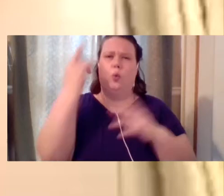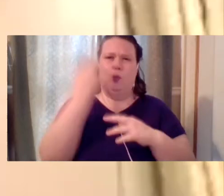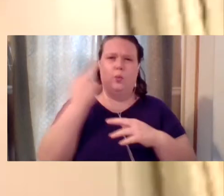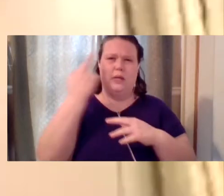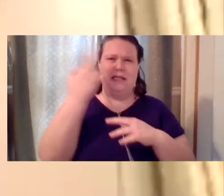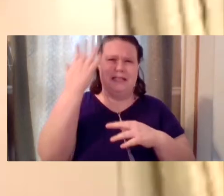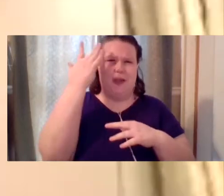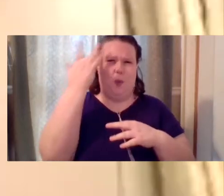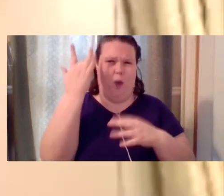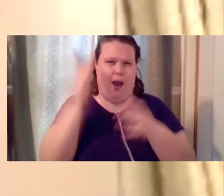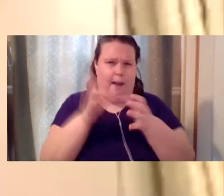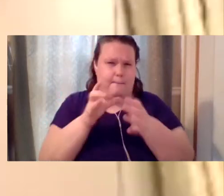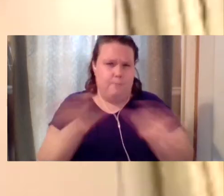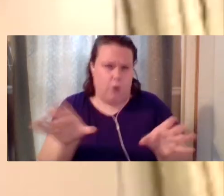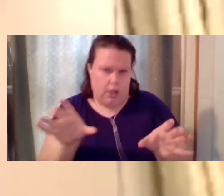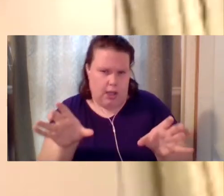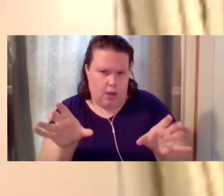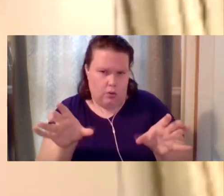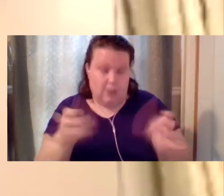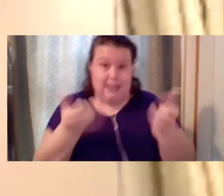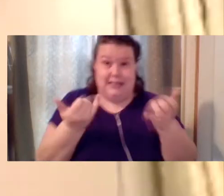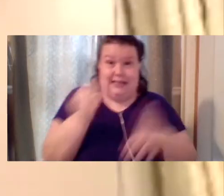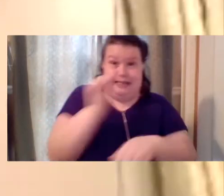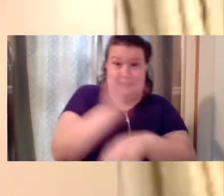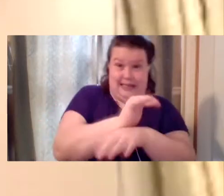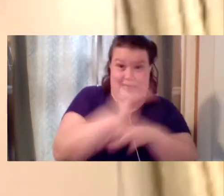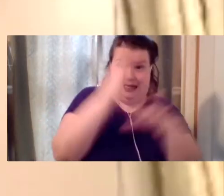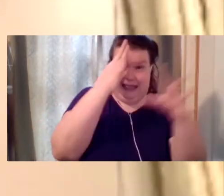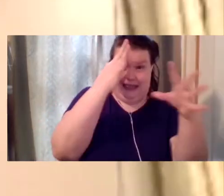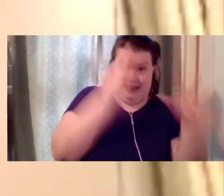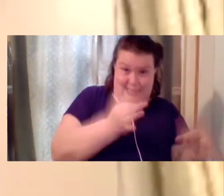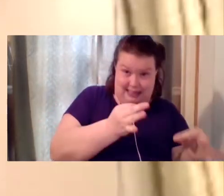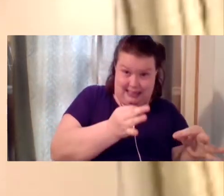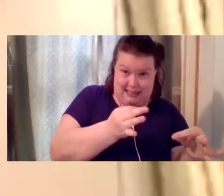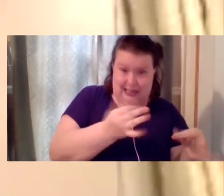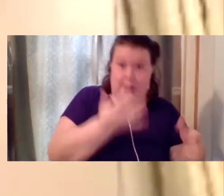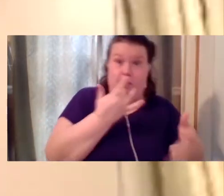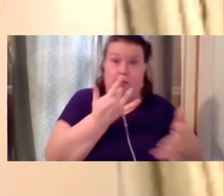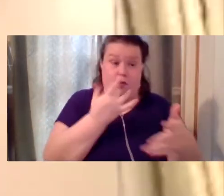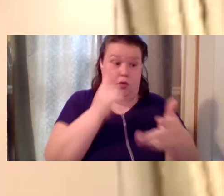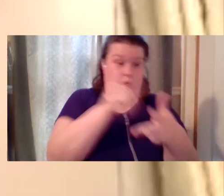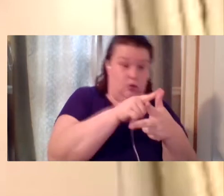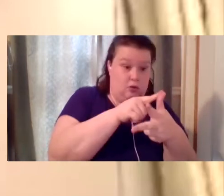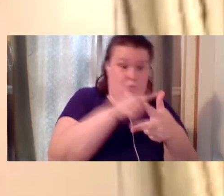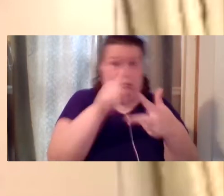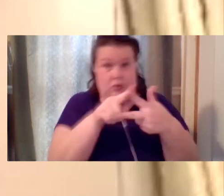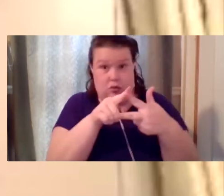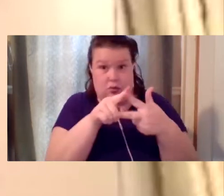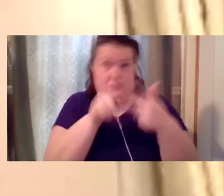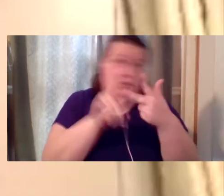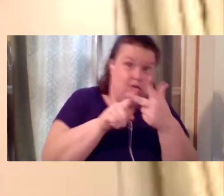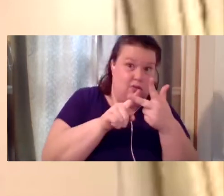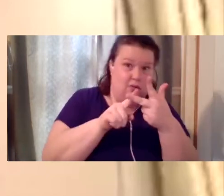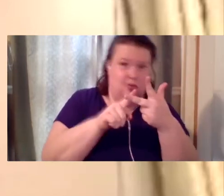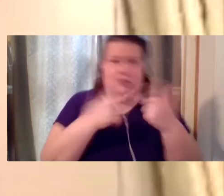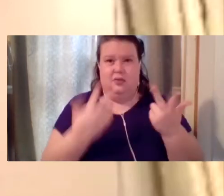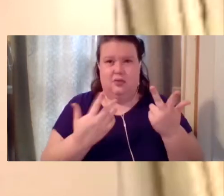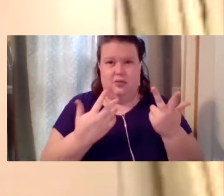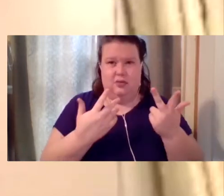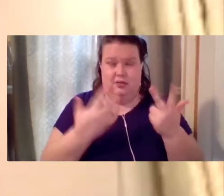decide whether we want phase one or the two schools in South Waco?